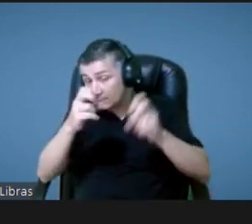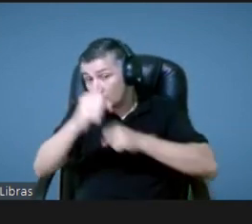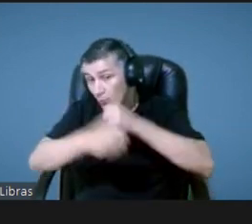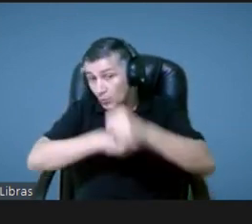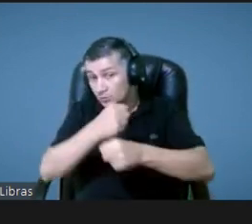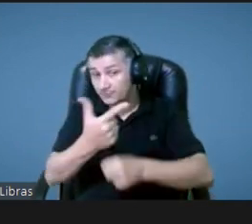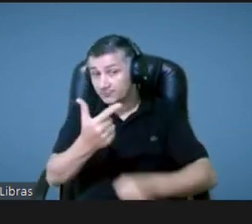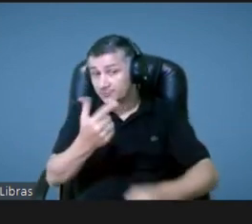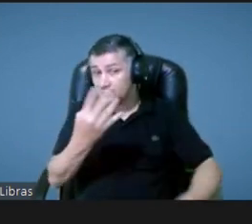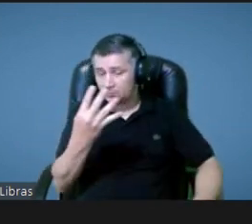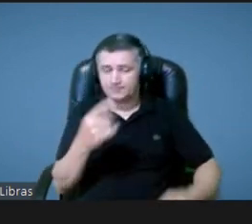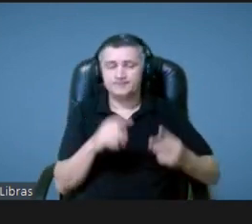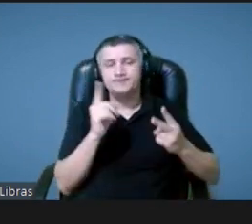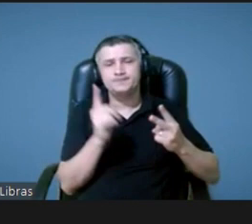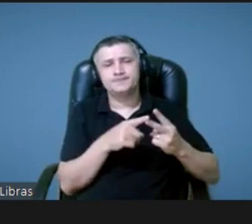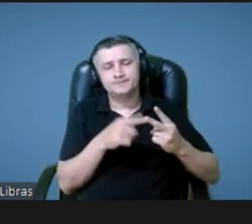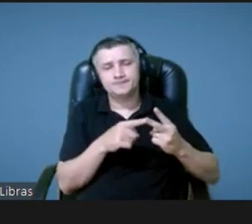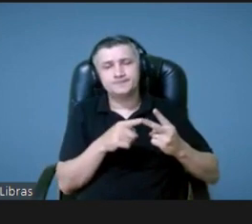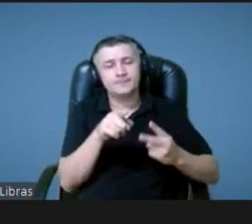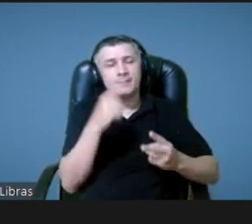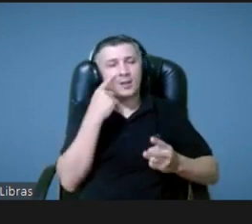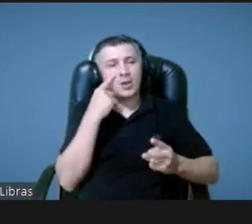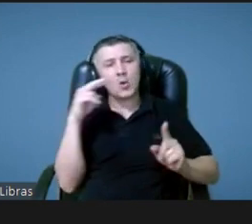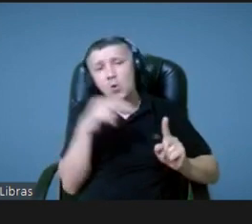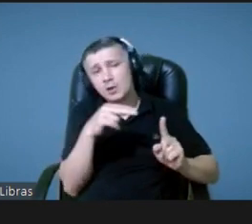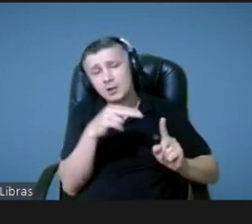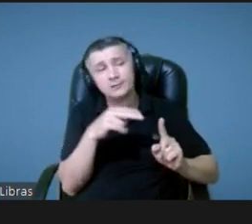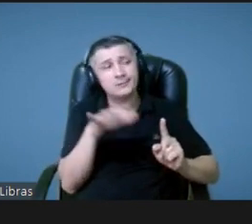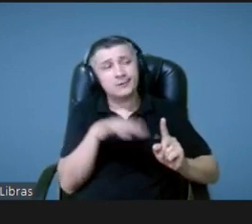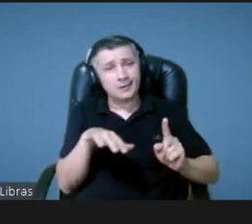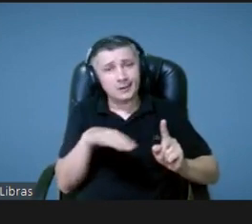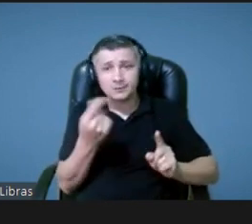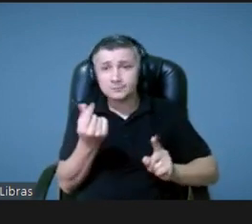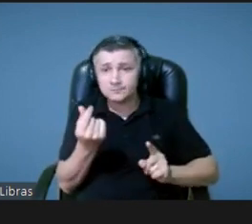that materialize in 2024? And then,